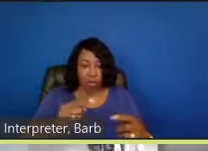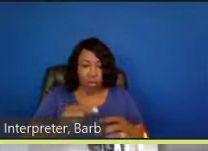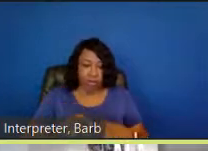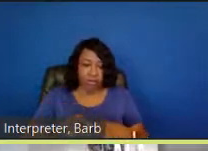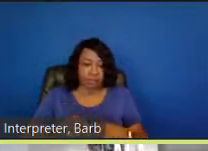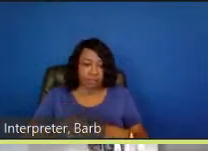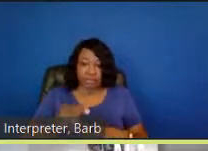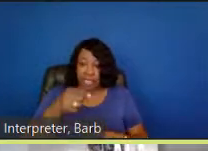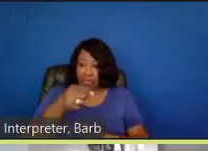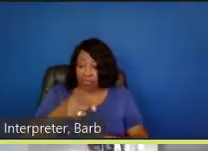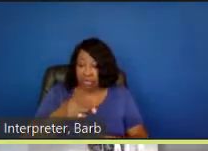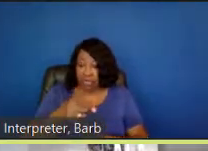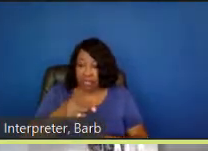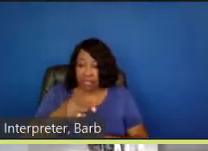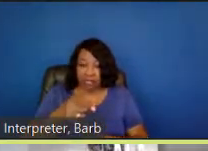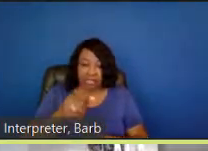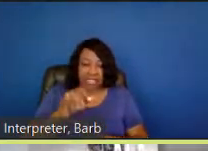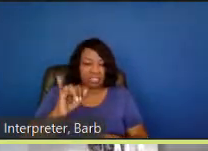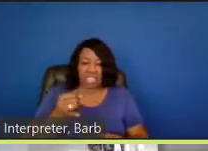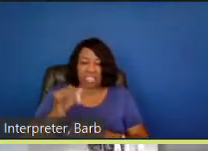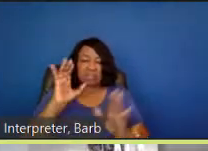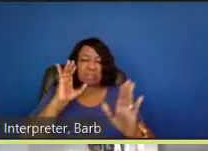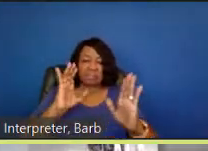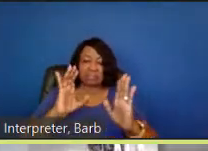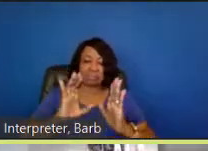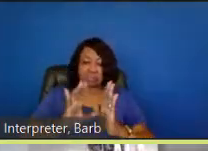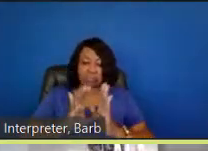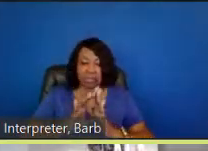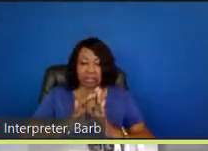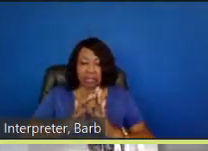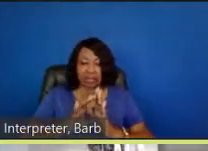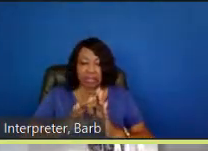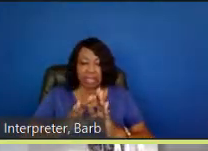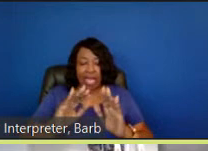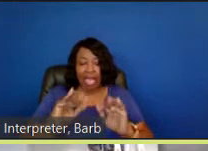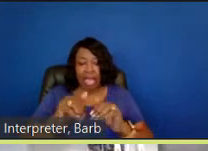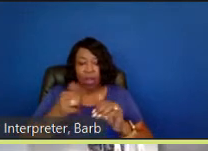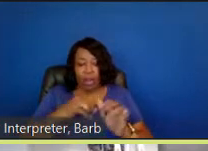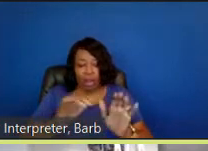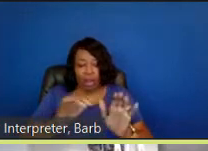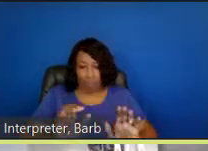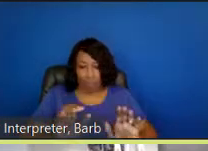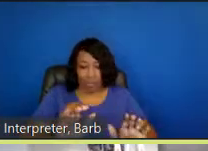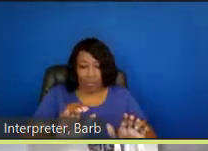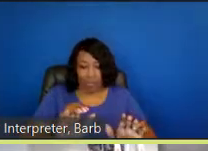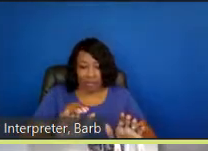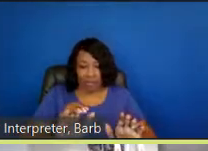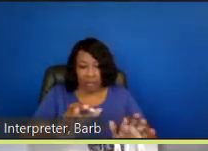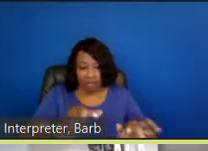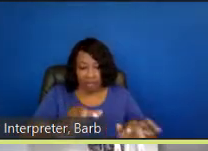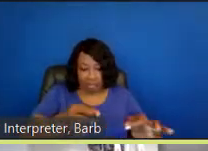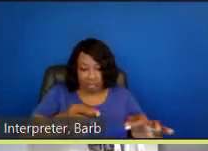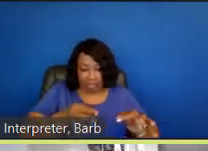This is just a schematic view of the station house. We've pushed it back from the